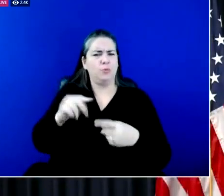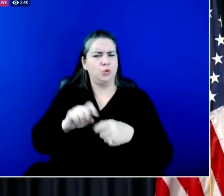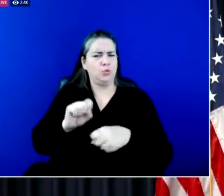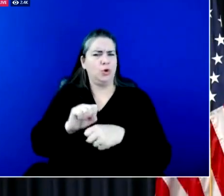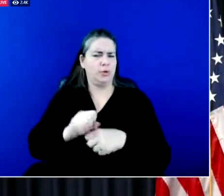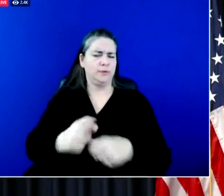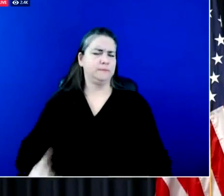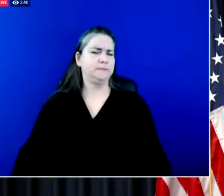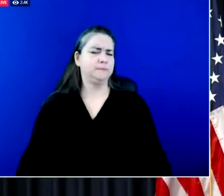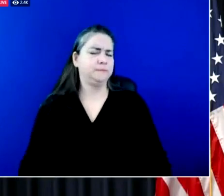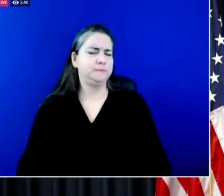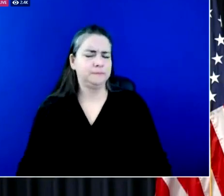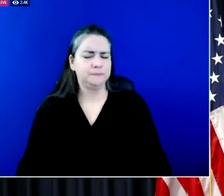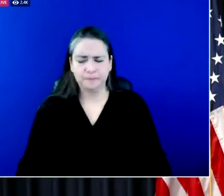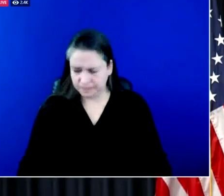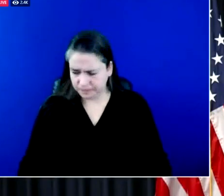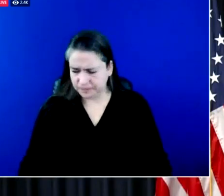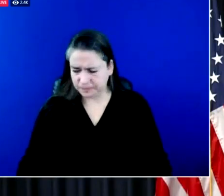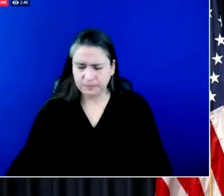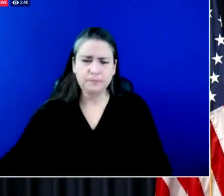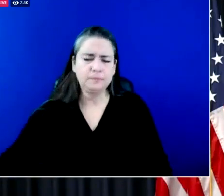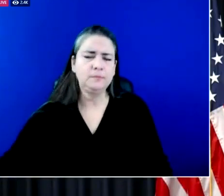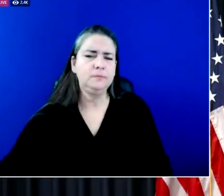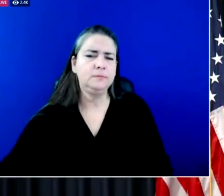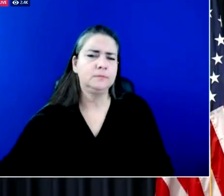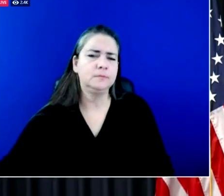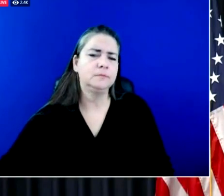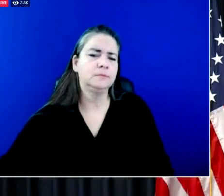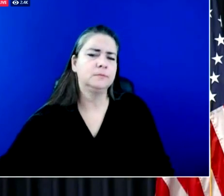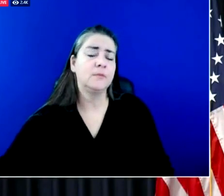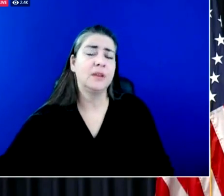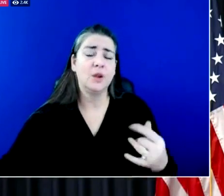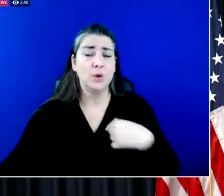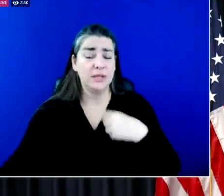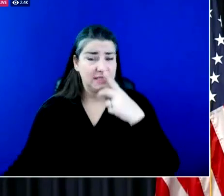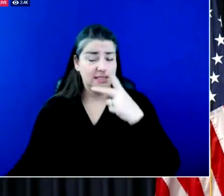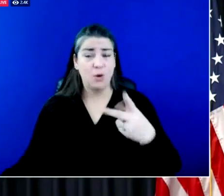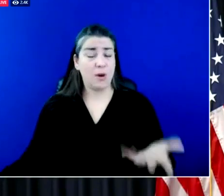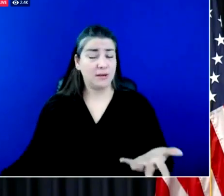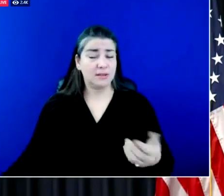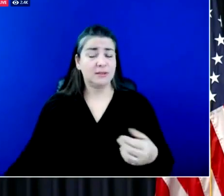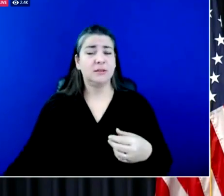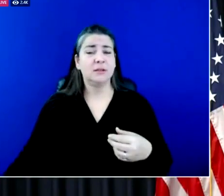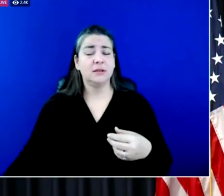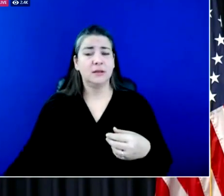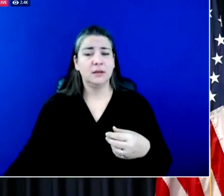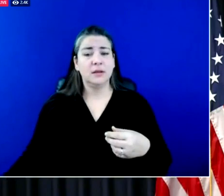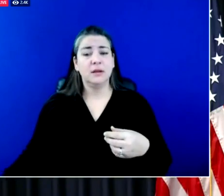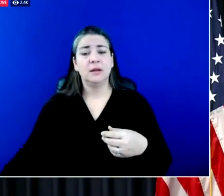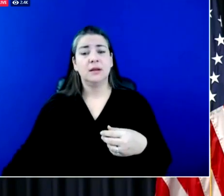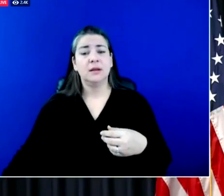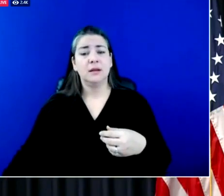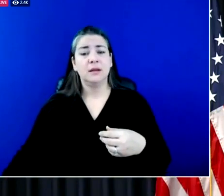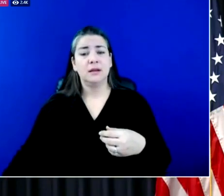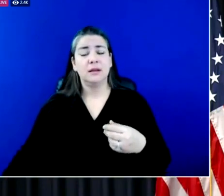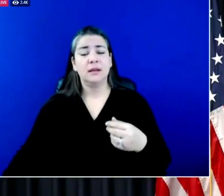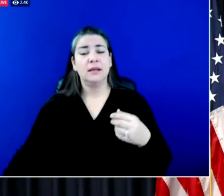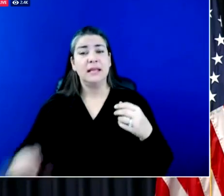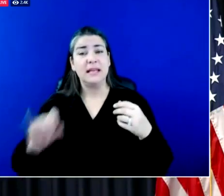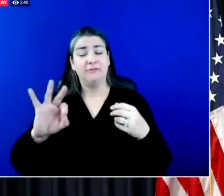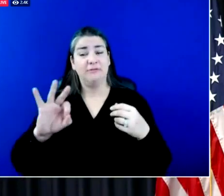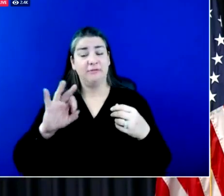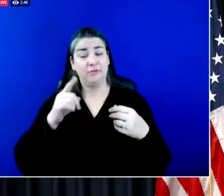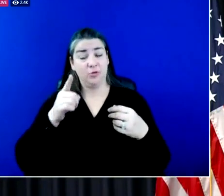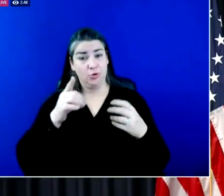well i think what we're seeing thus far is uh what happens when you are prepared we had the national weather service give